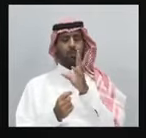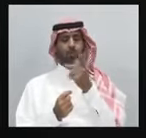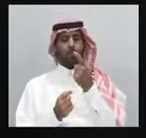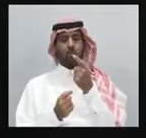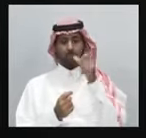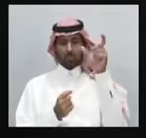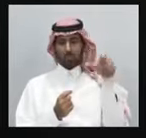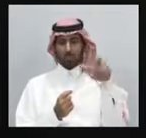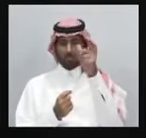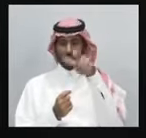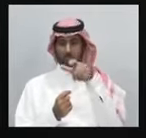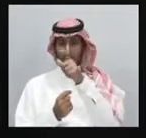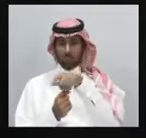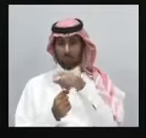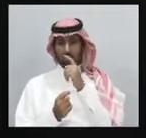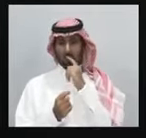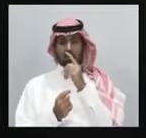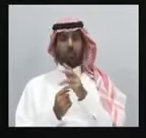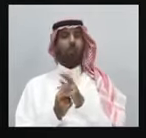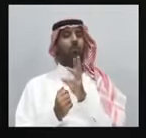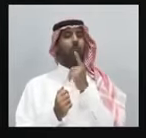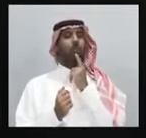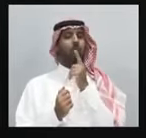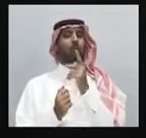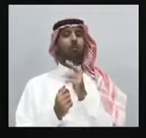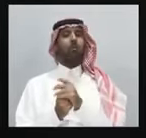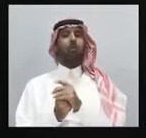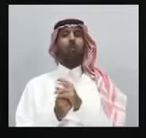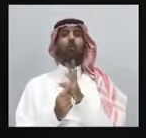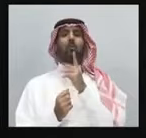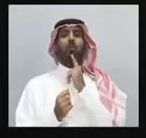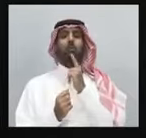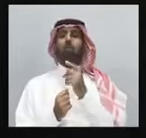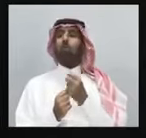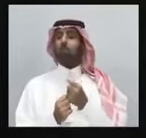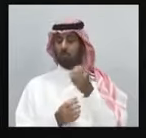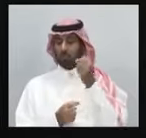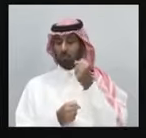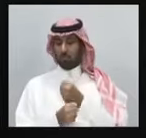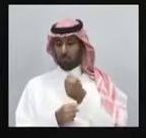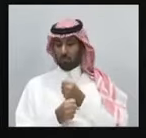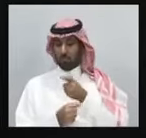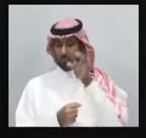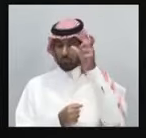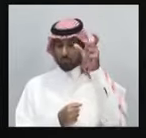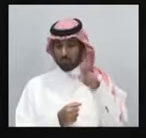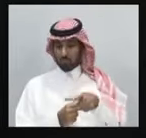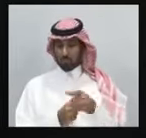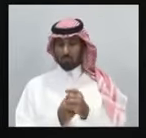to a boss, or you are speaking to your employer or to an